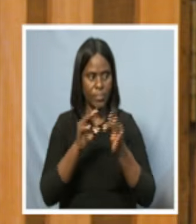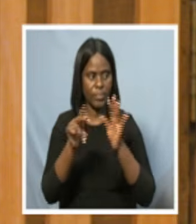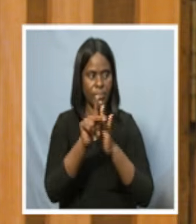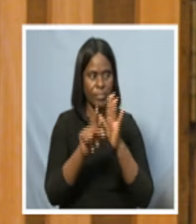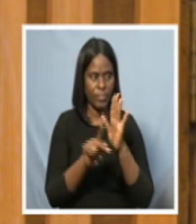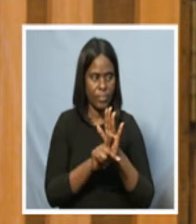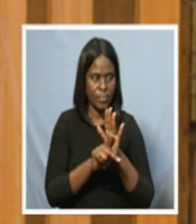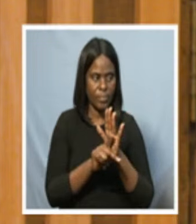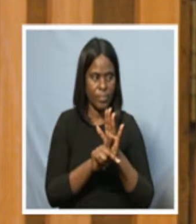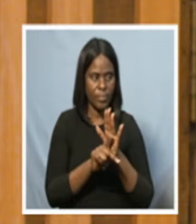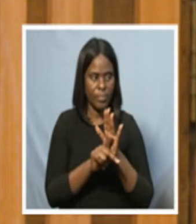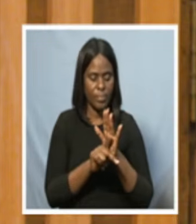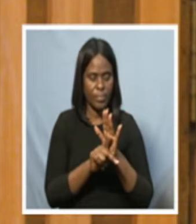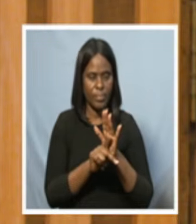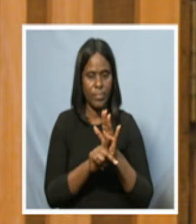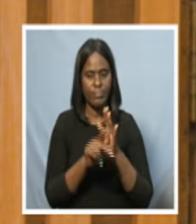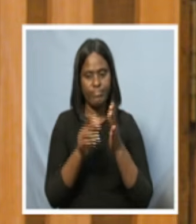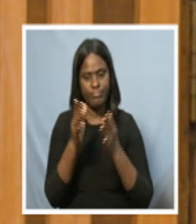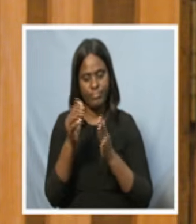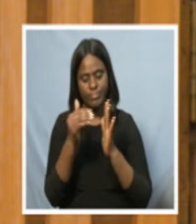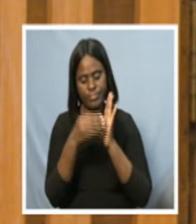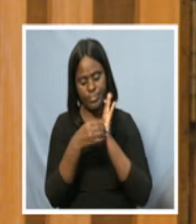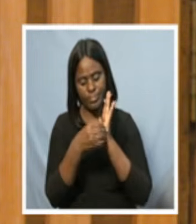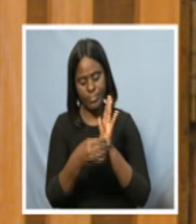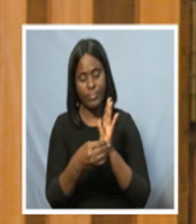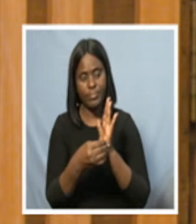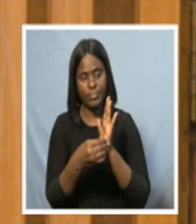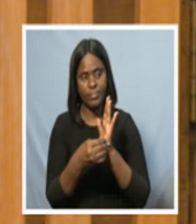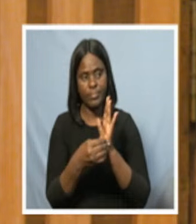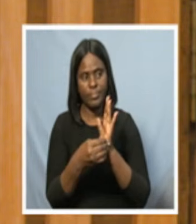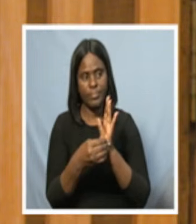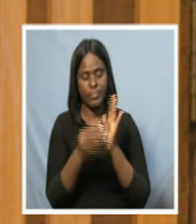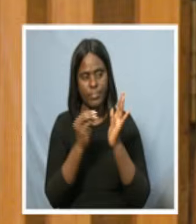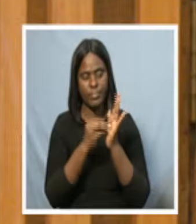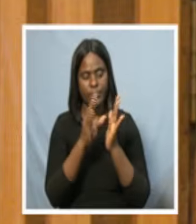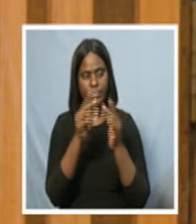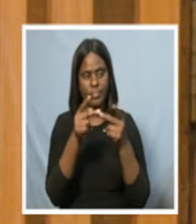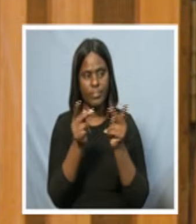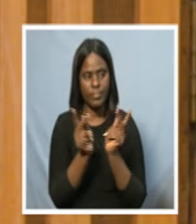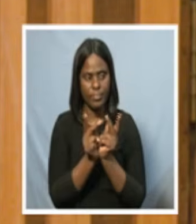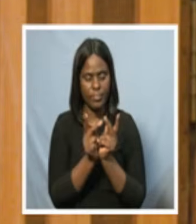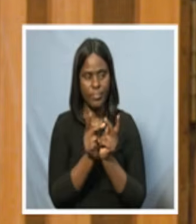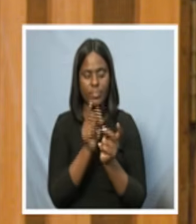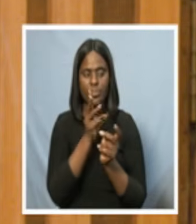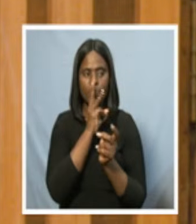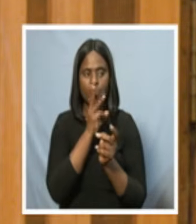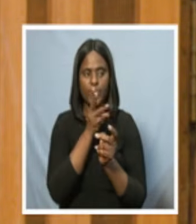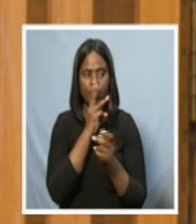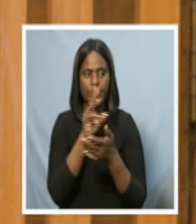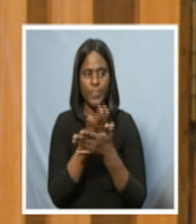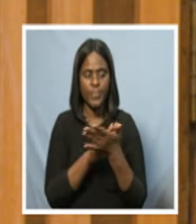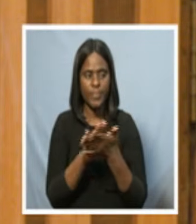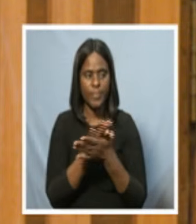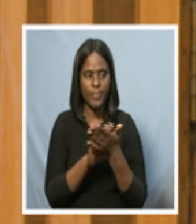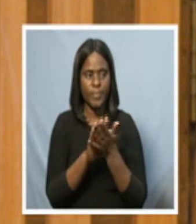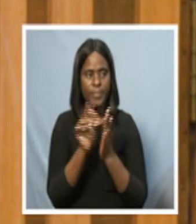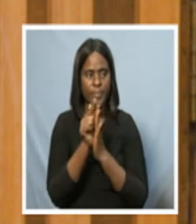policy guideline that the Ministry has put in place, and also the Water Sanitation